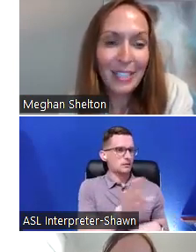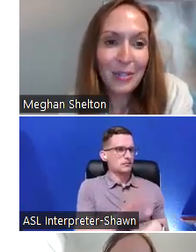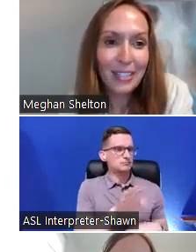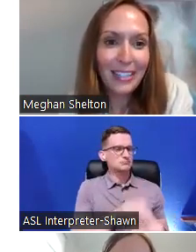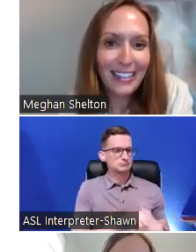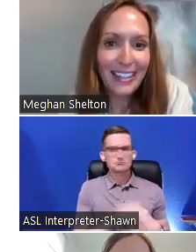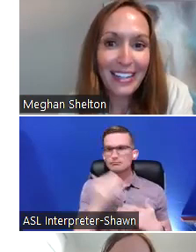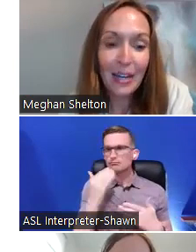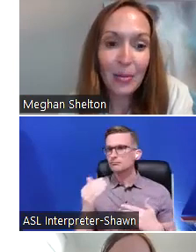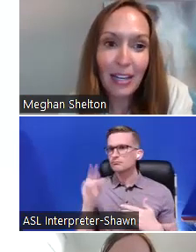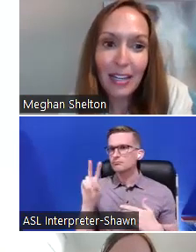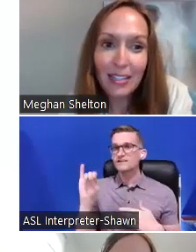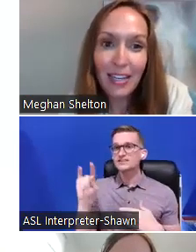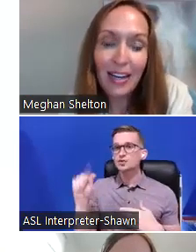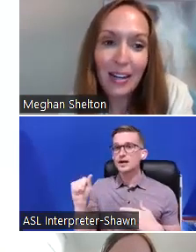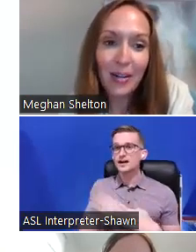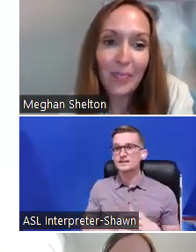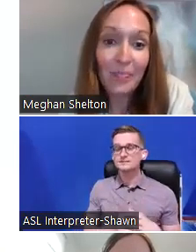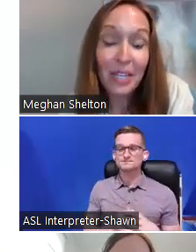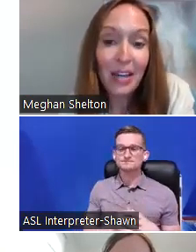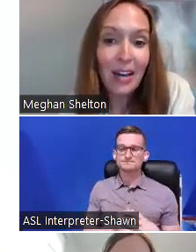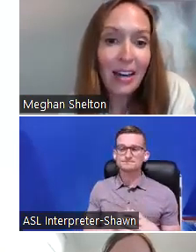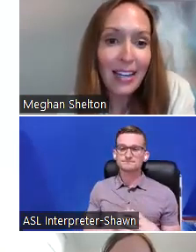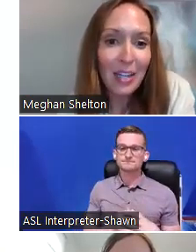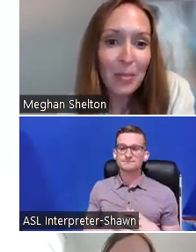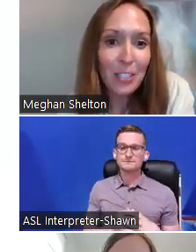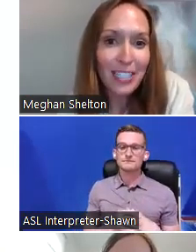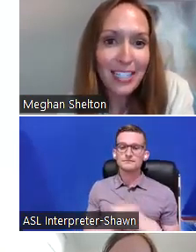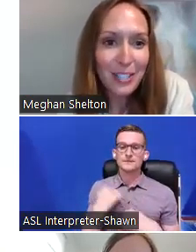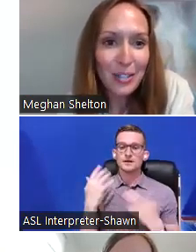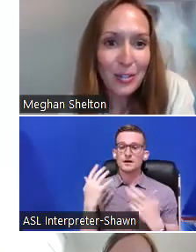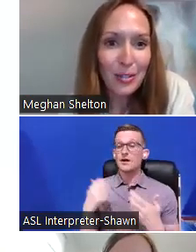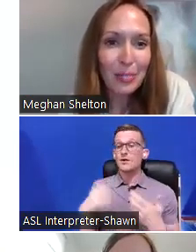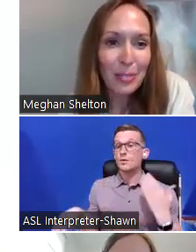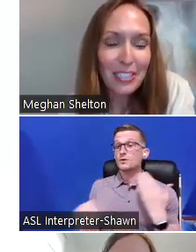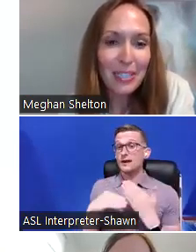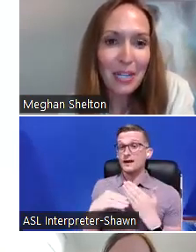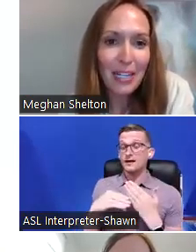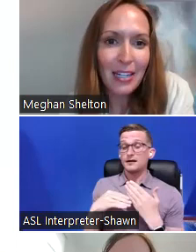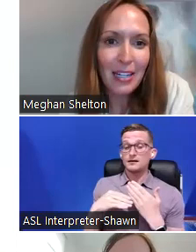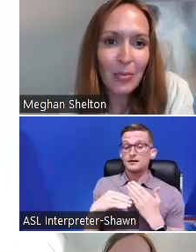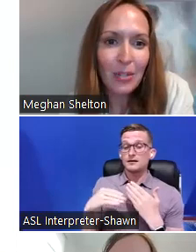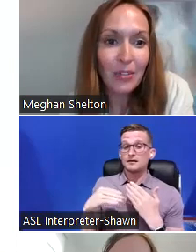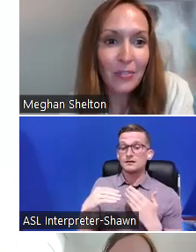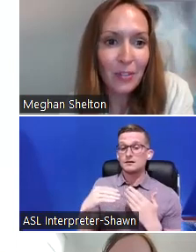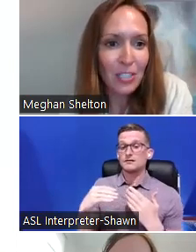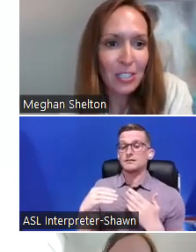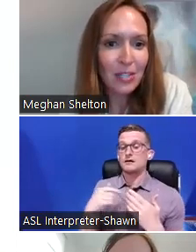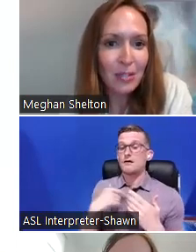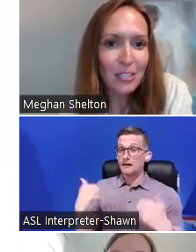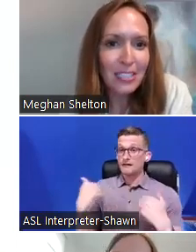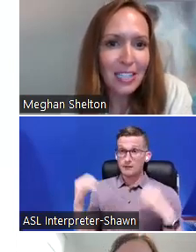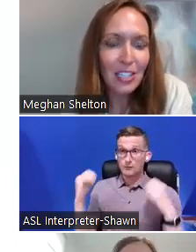Thanks, Victoria. And I will add, I had the opportunity to participate in one of the